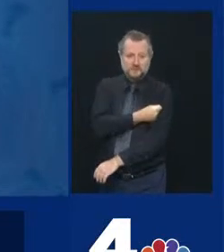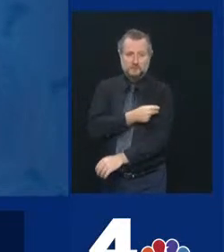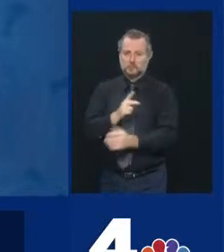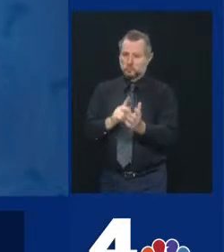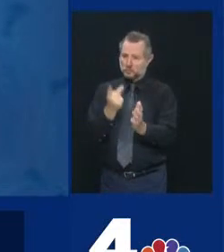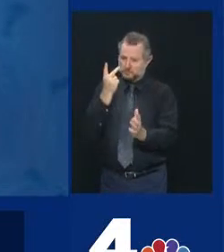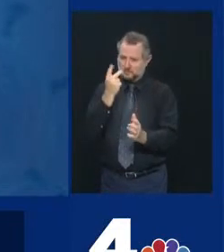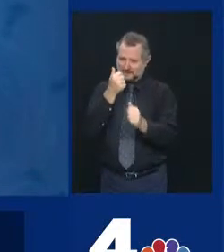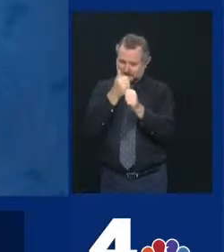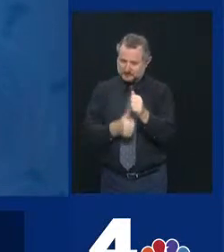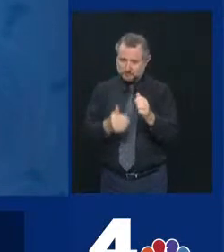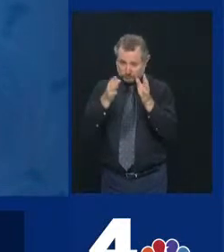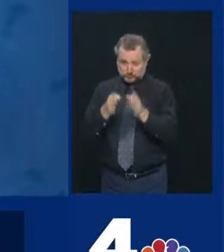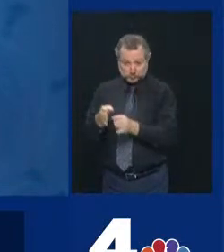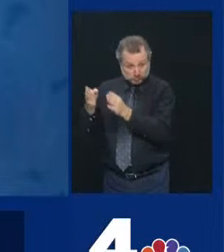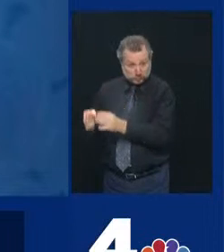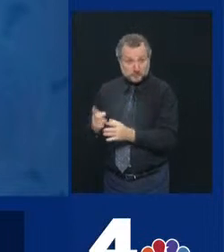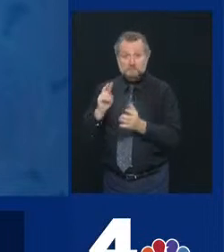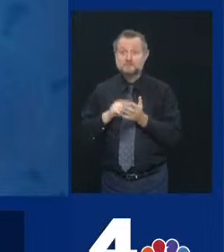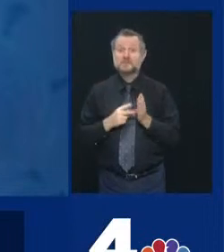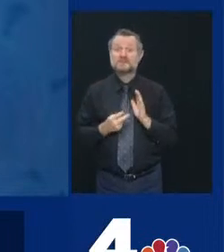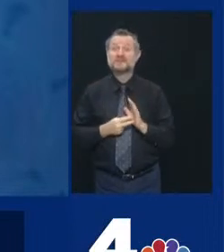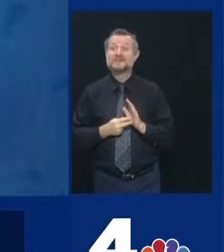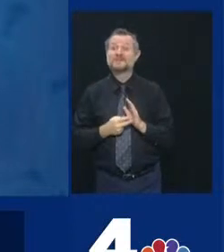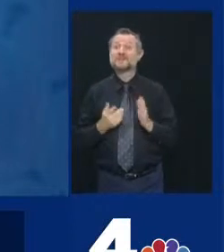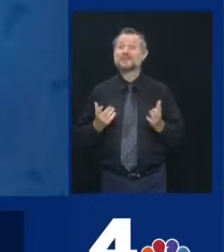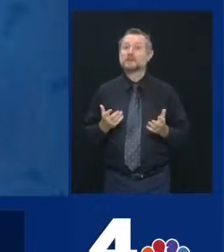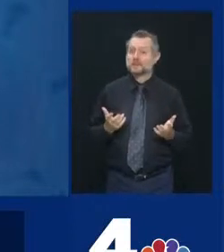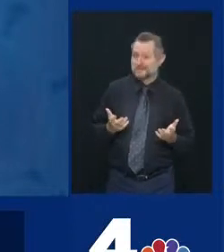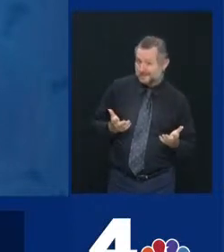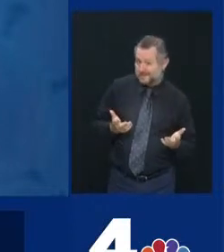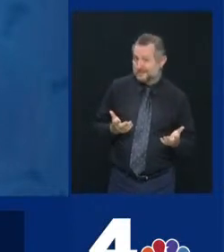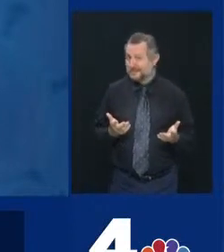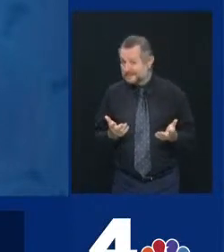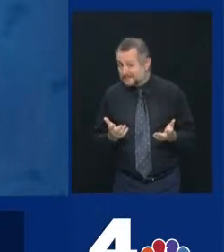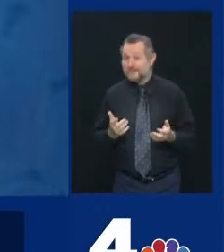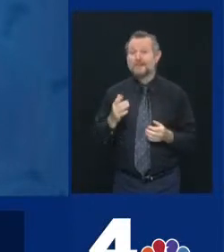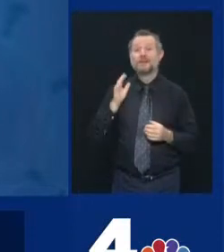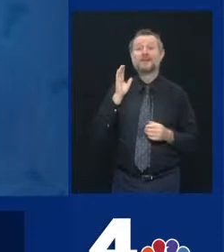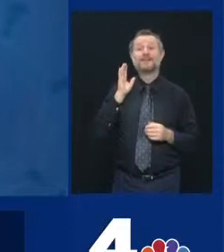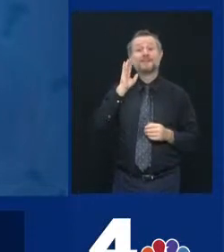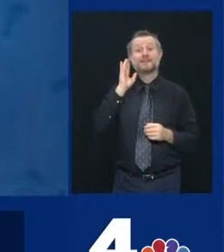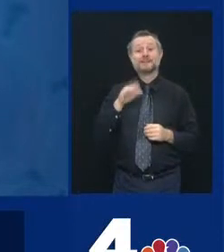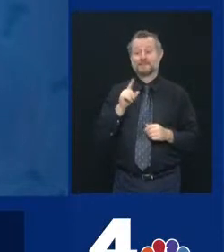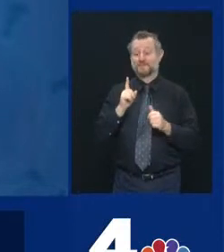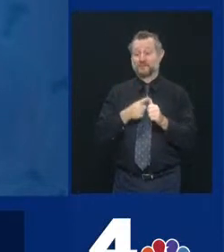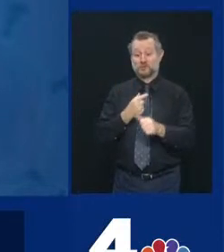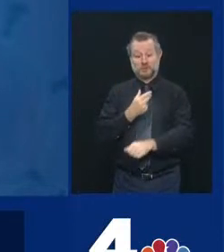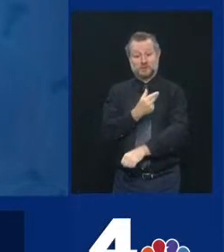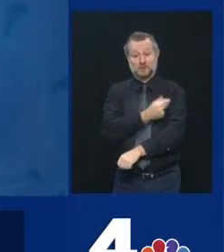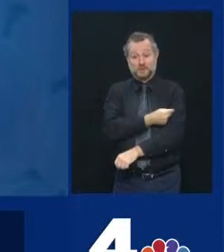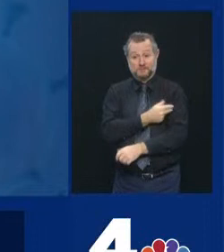dosages. Depending on which one, 21 to 28 days in between.